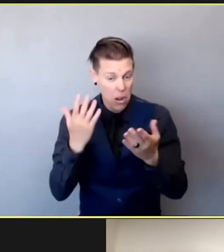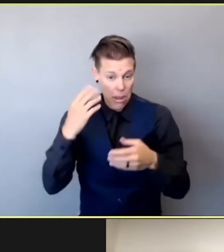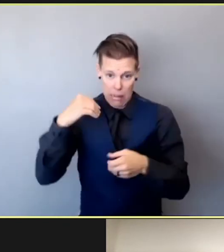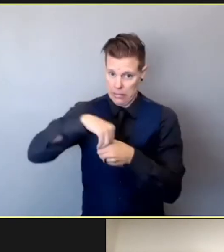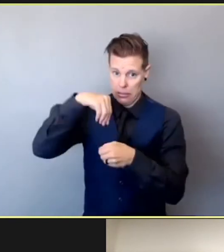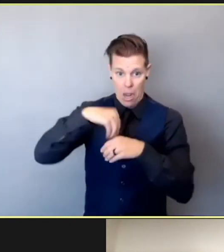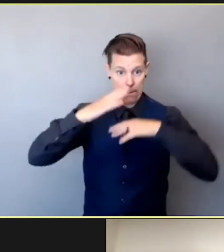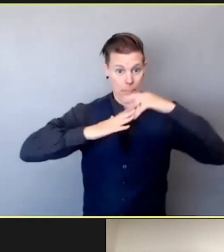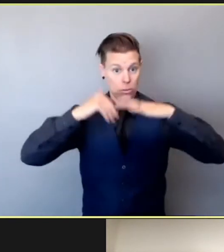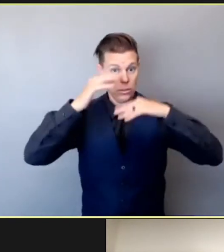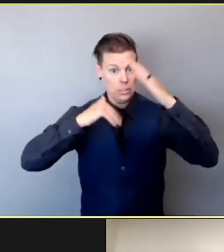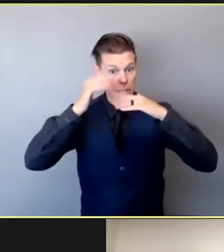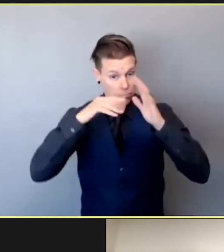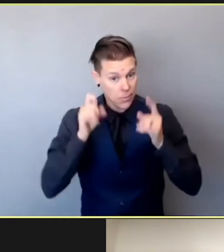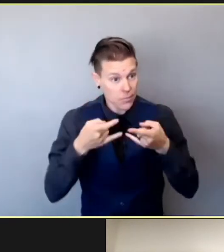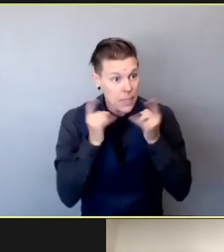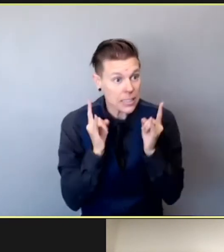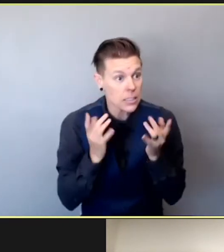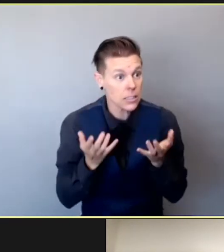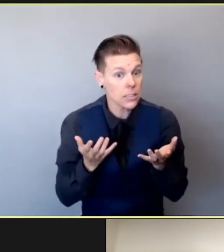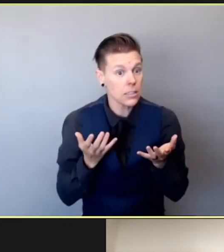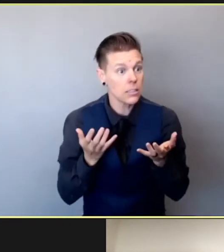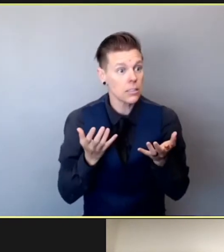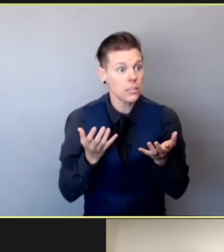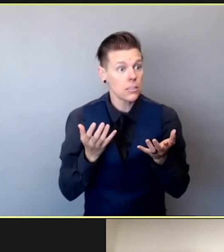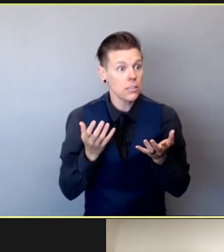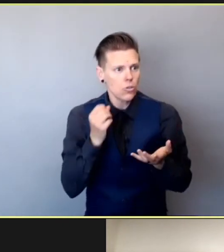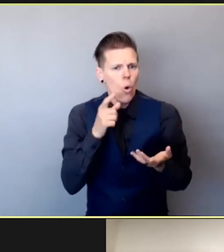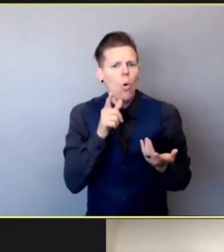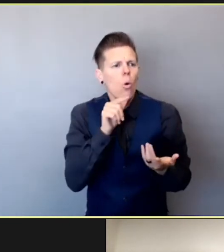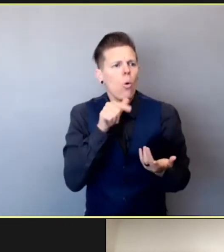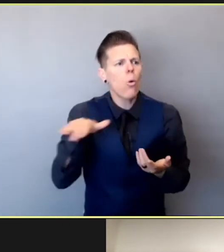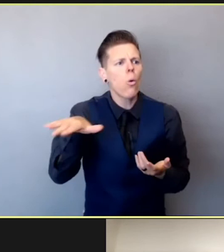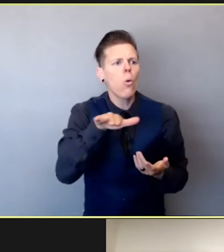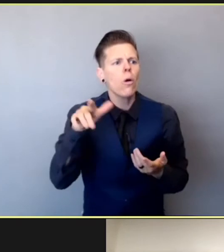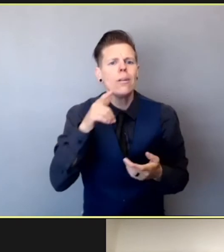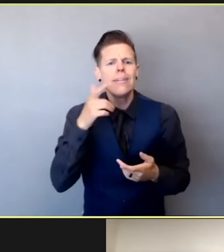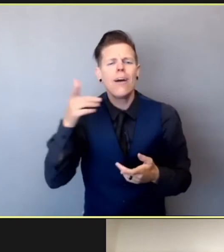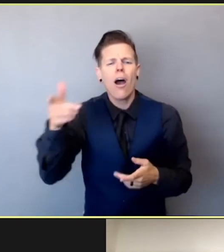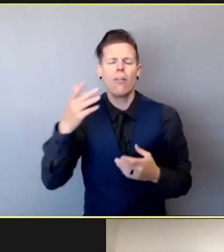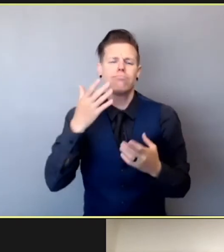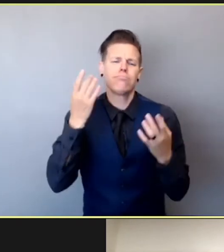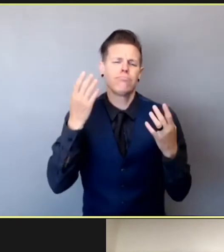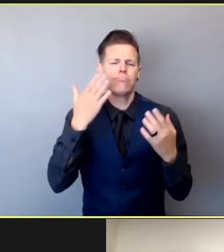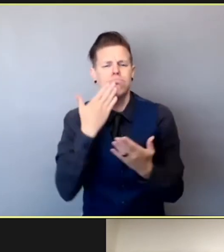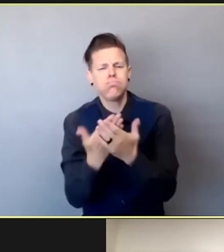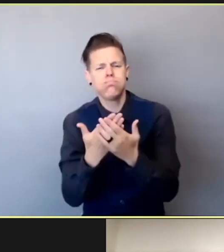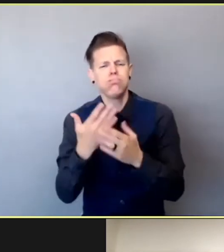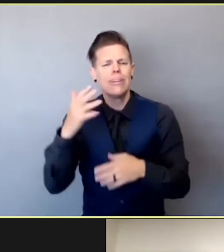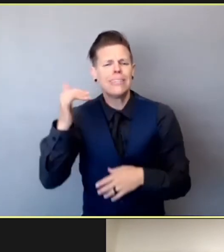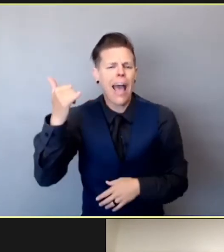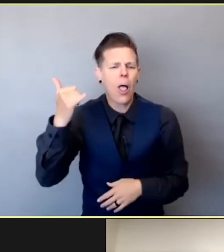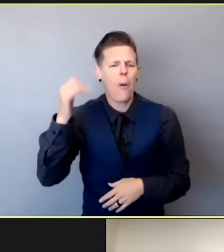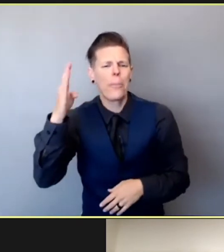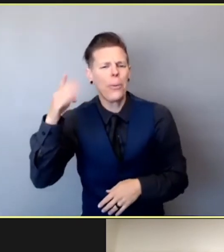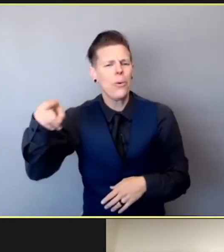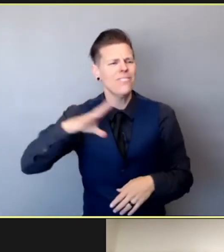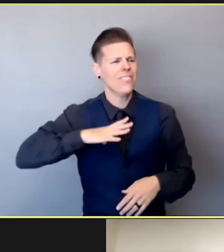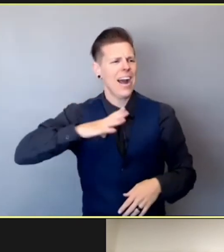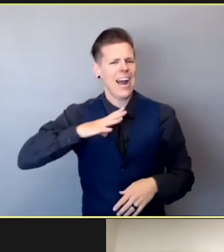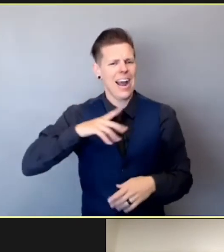say anything to residents of blue counties or the yellow counties who might feel like, I live in an area of